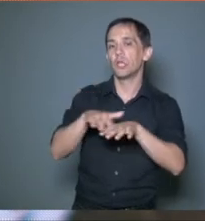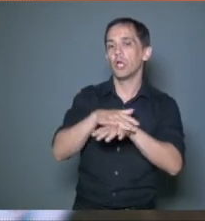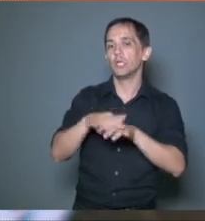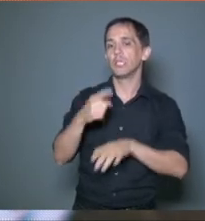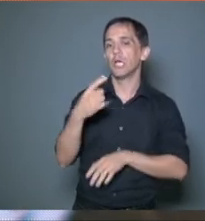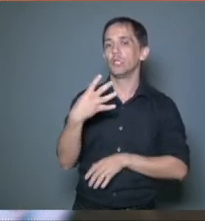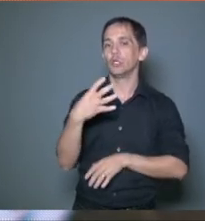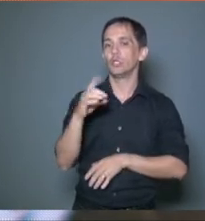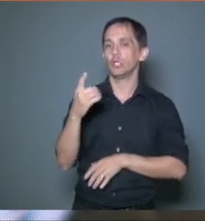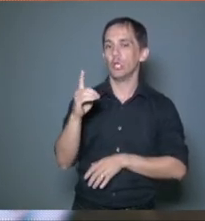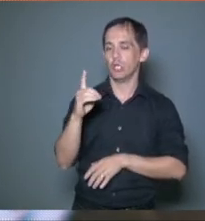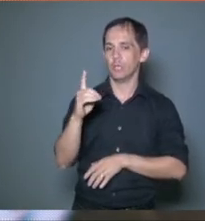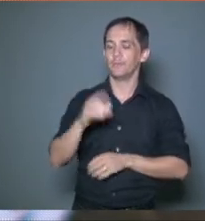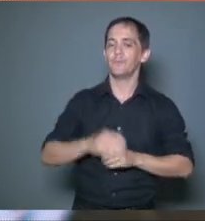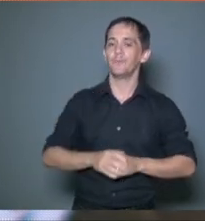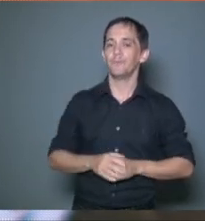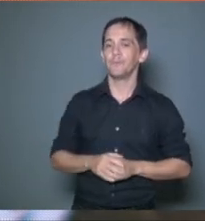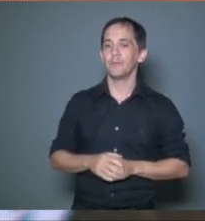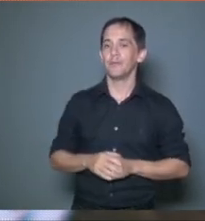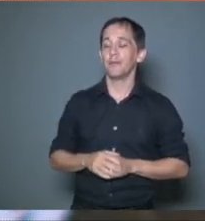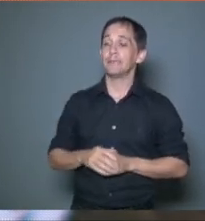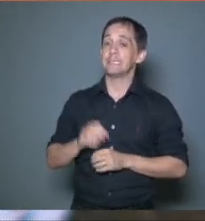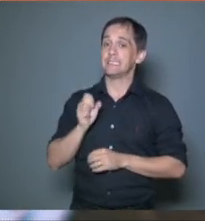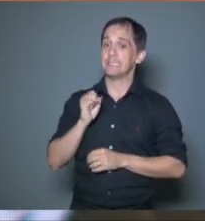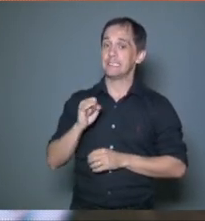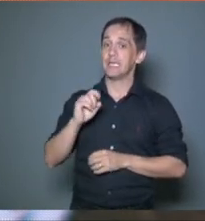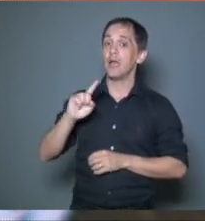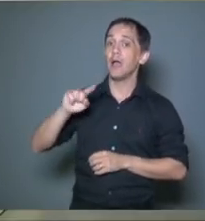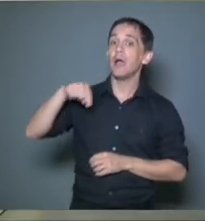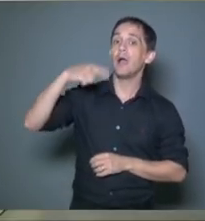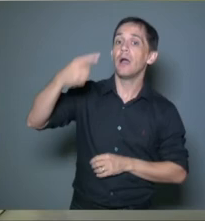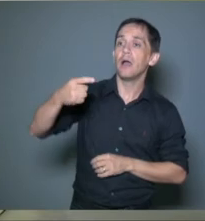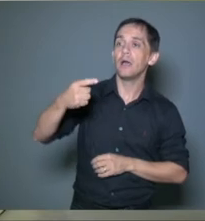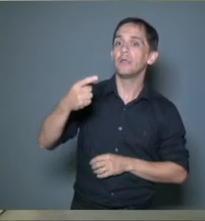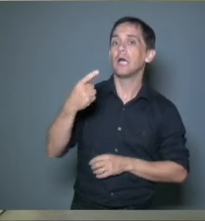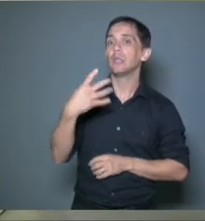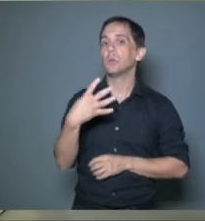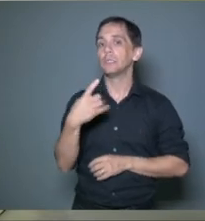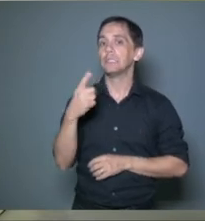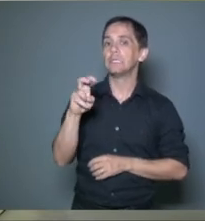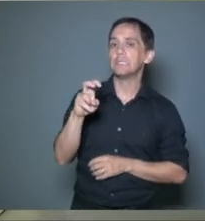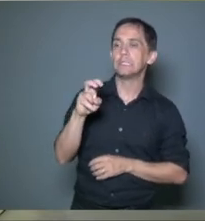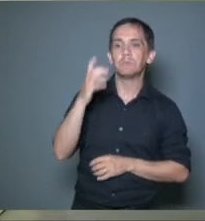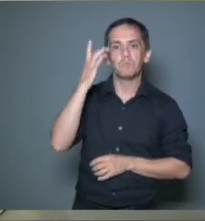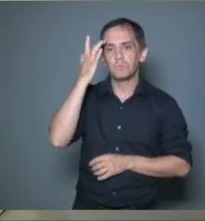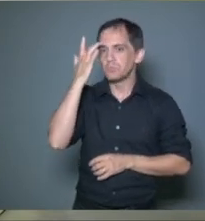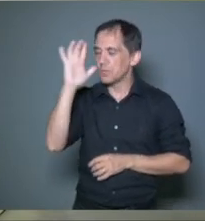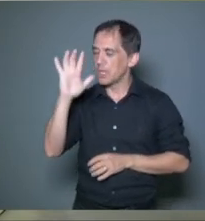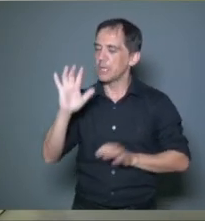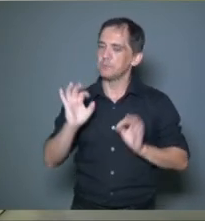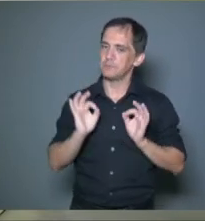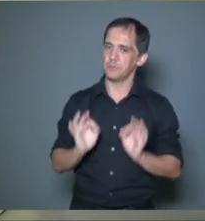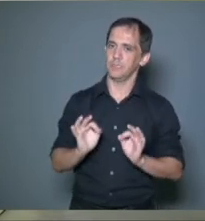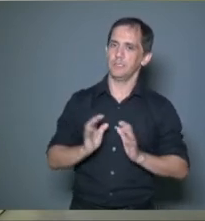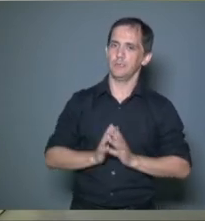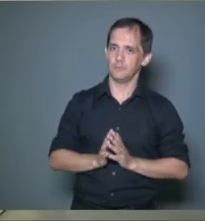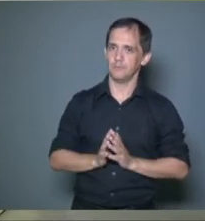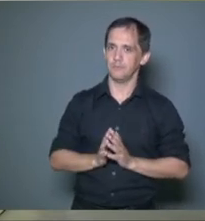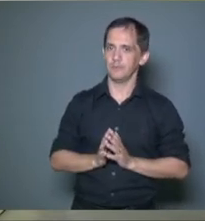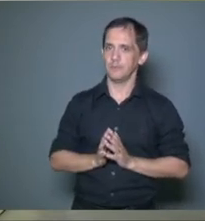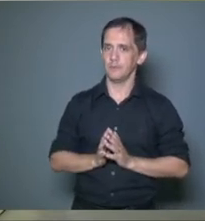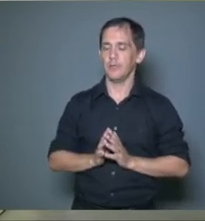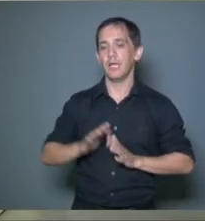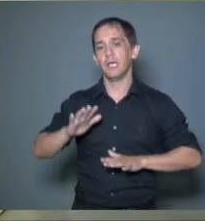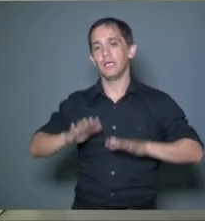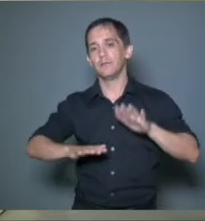$14 is the future price for soybean next year. Spot price is 17. So is next year the price going to be 14 or